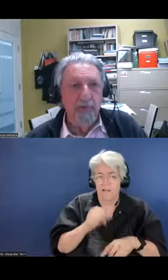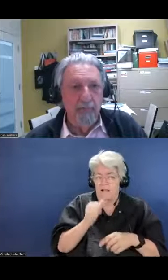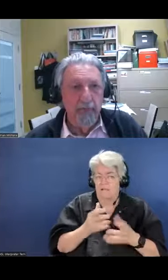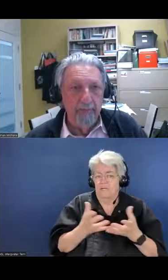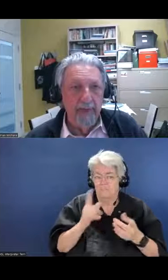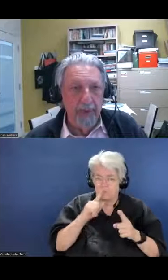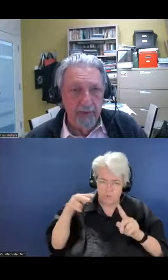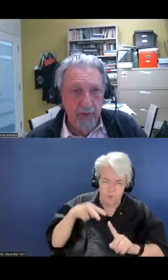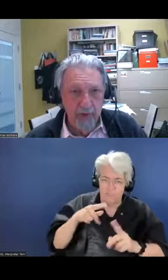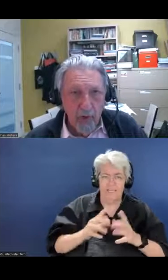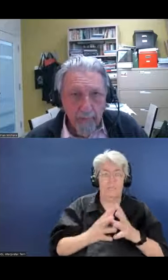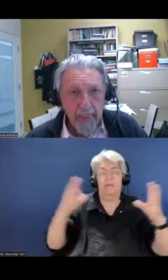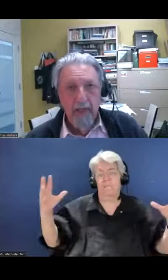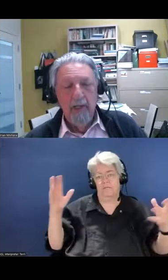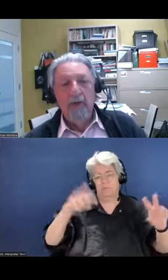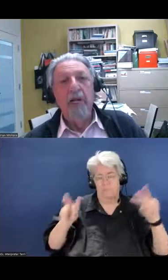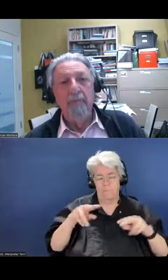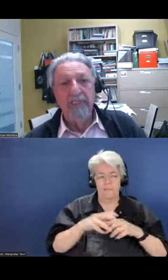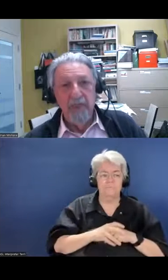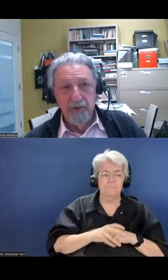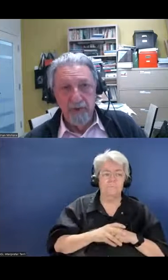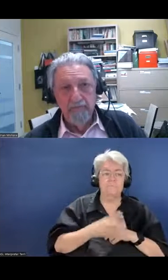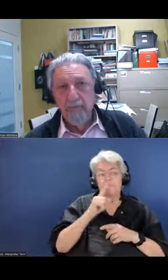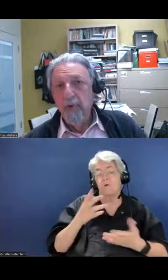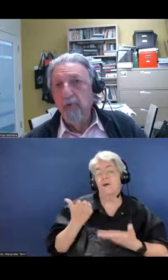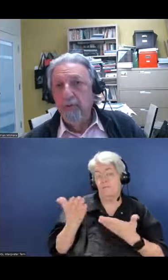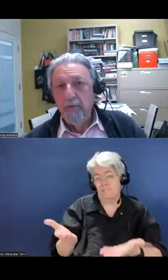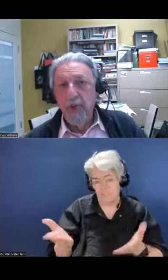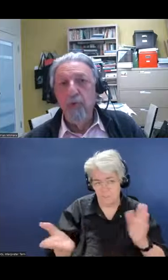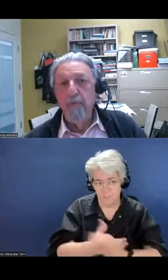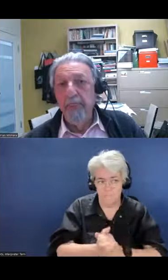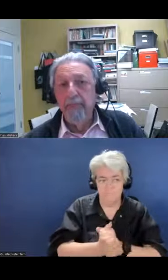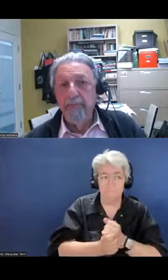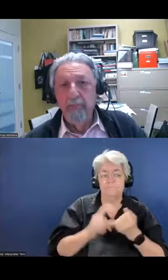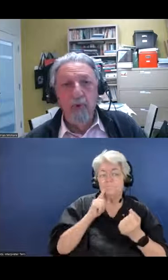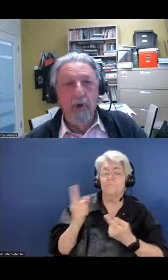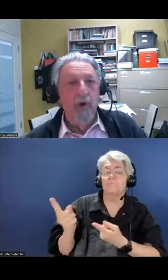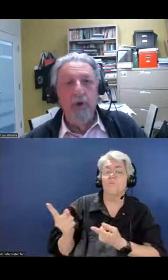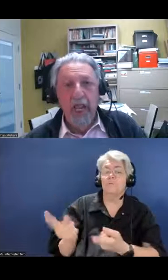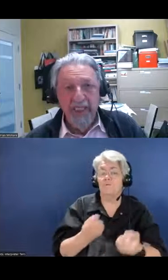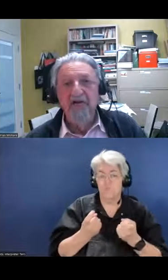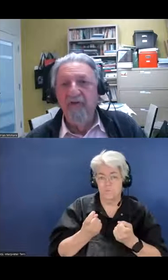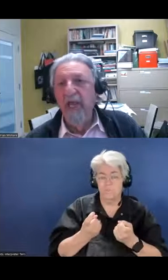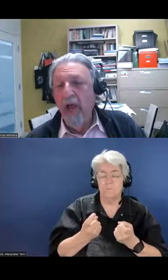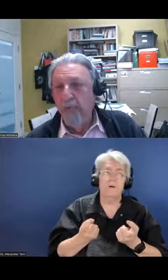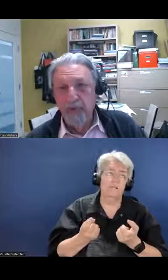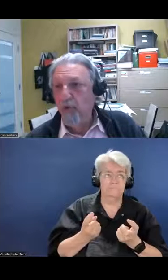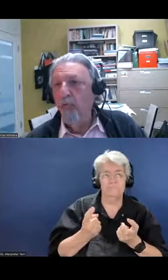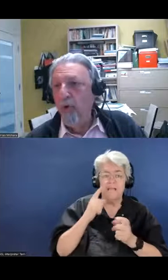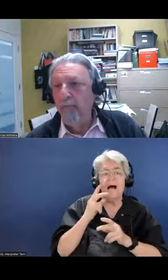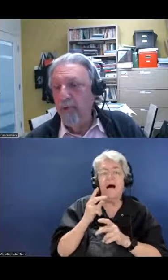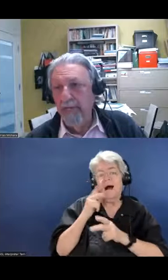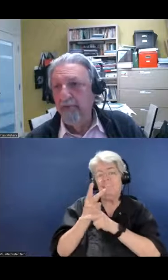so much focusing on the big picture. So, recommendations. Recruit people, identify